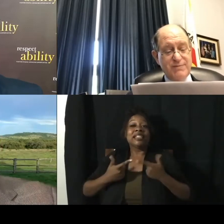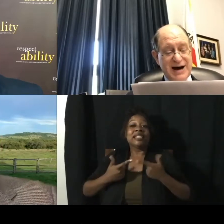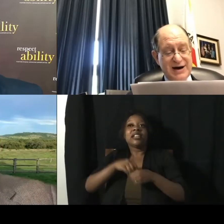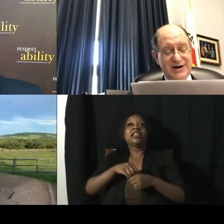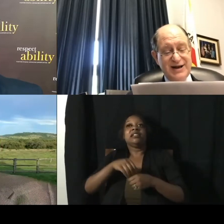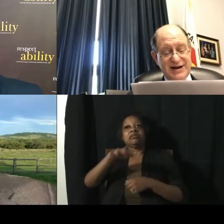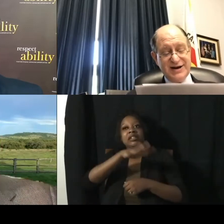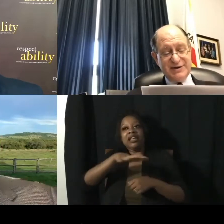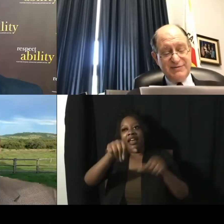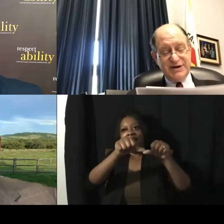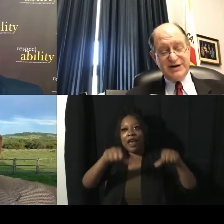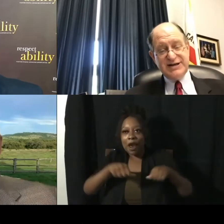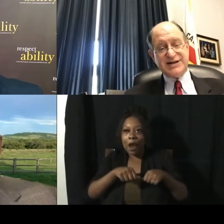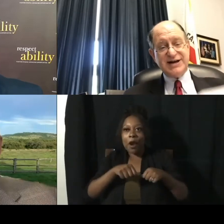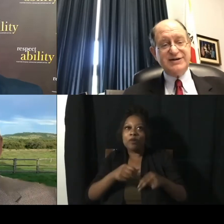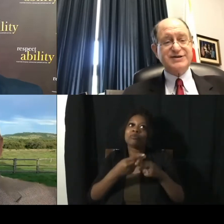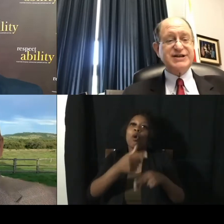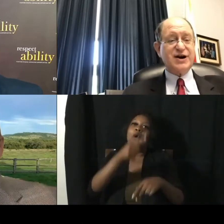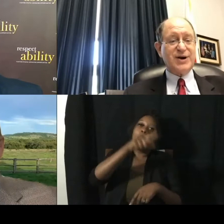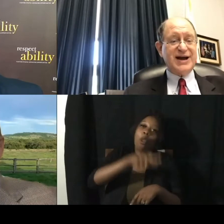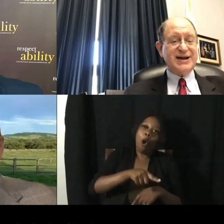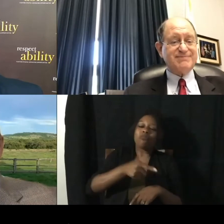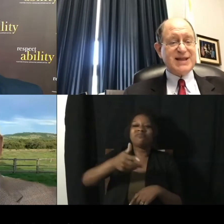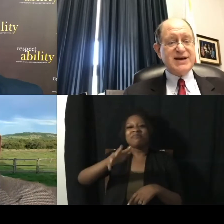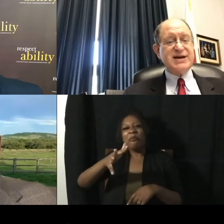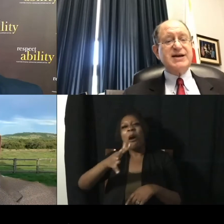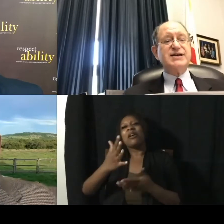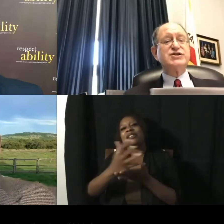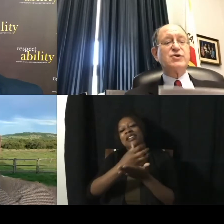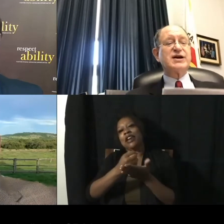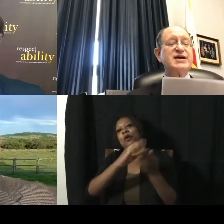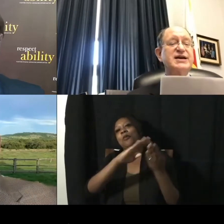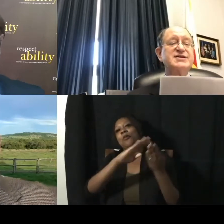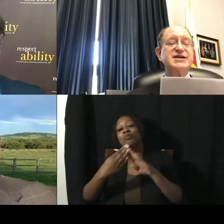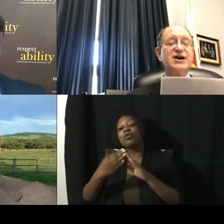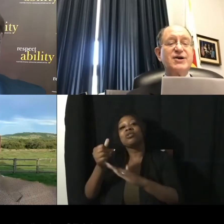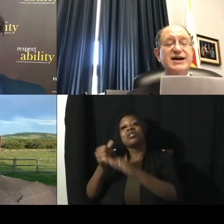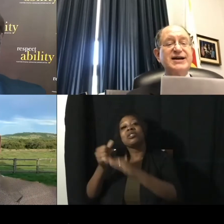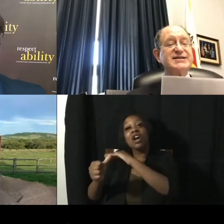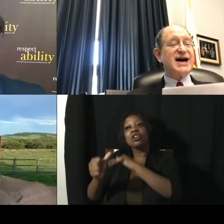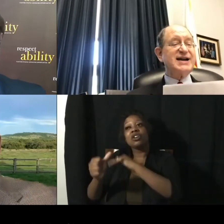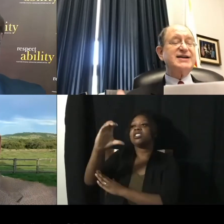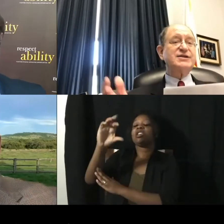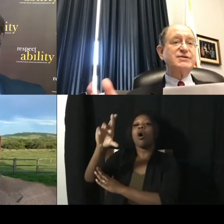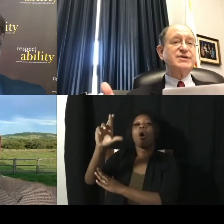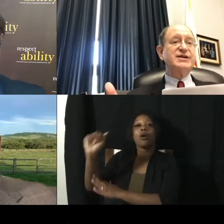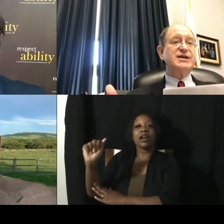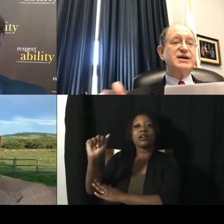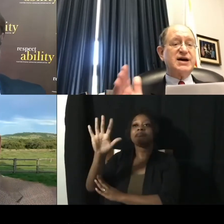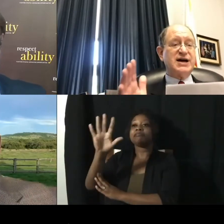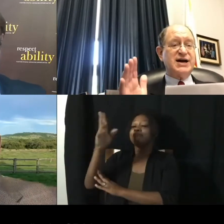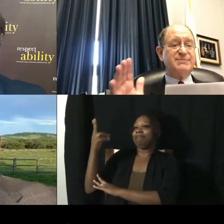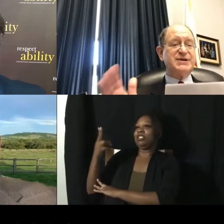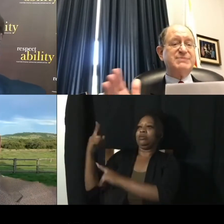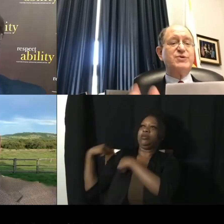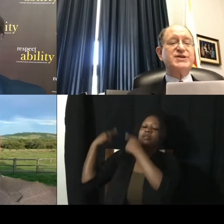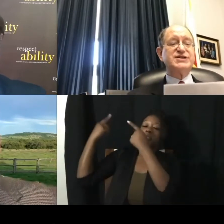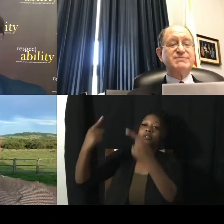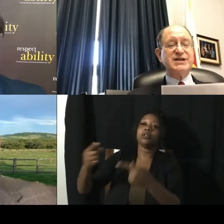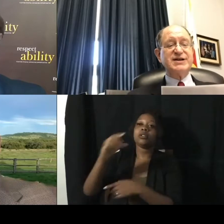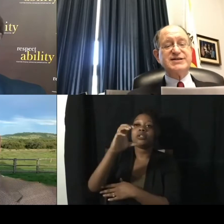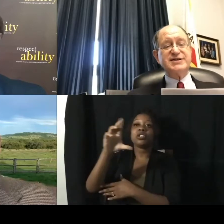or moderate income communities under CRA. Historically, the CRA has not included people